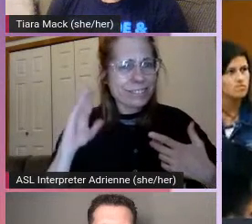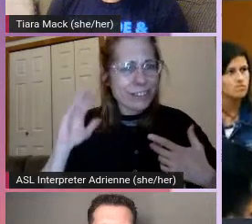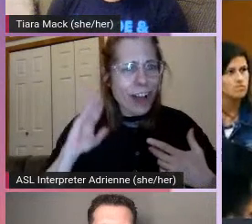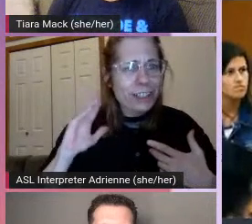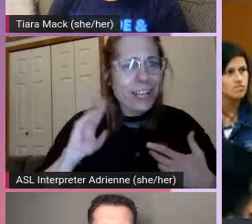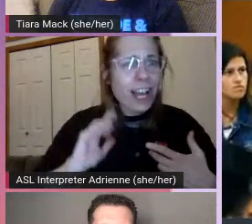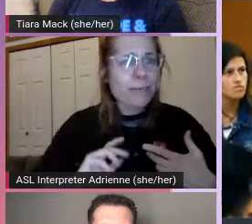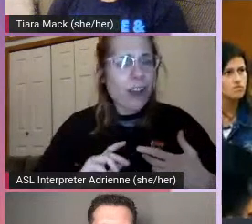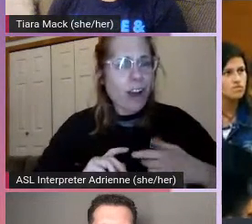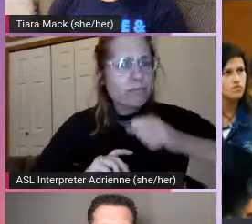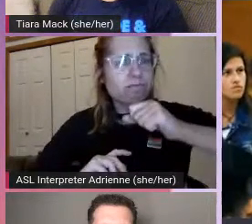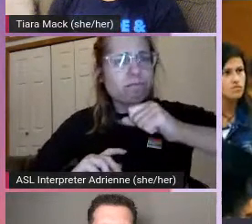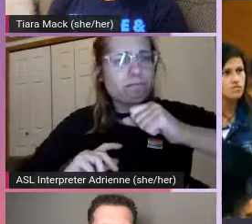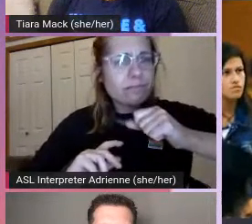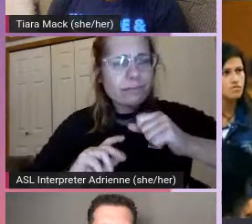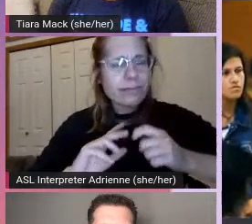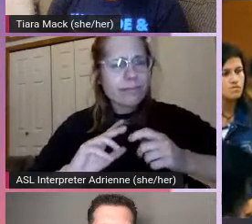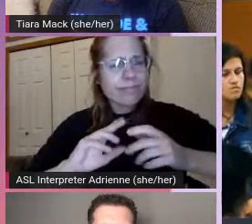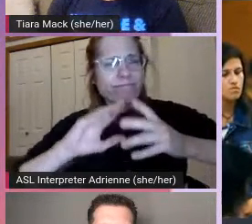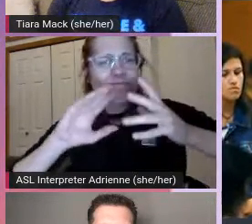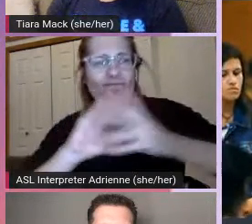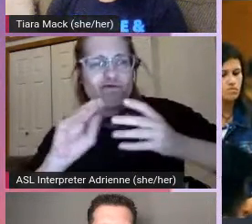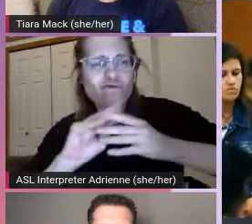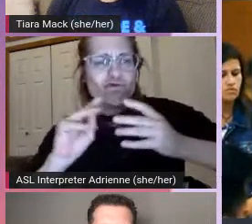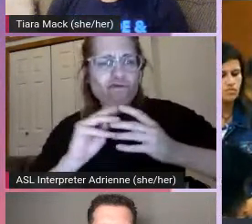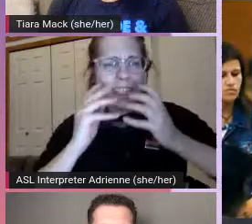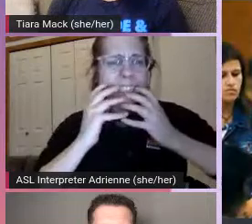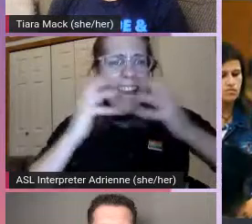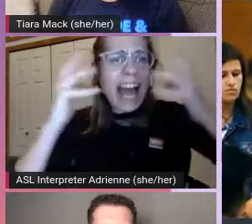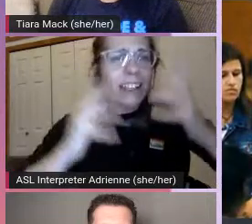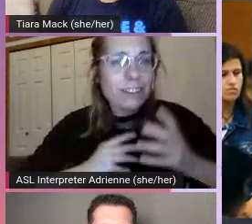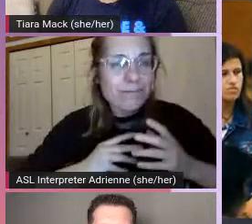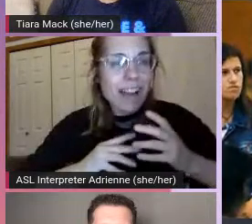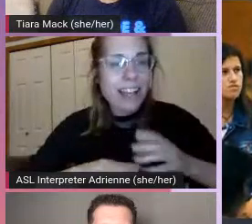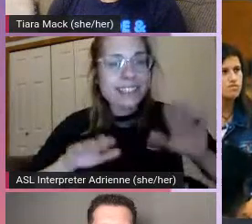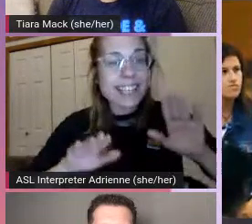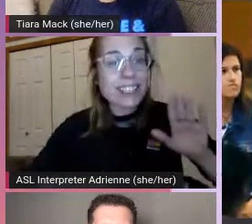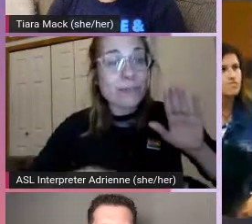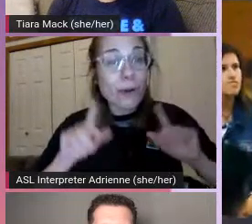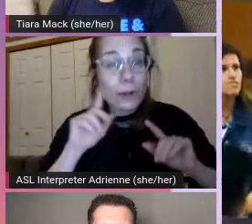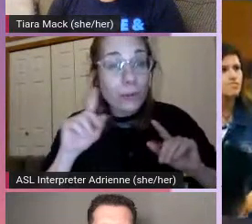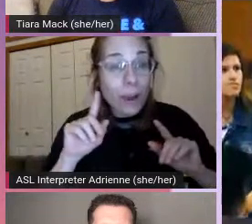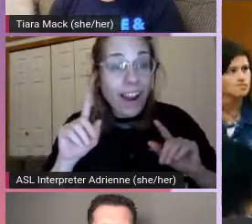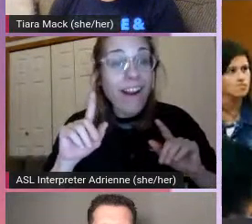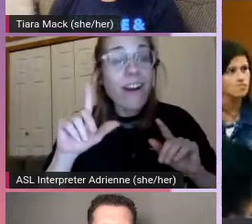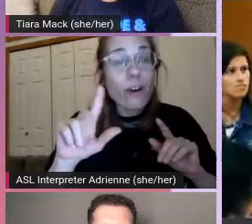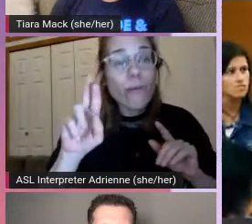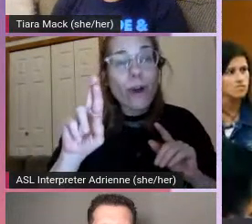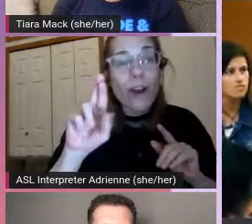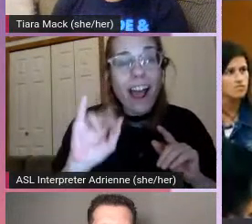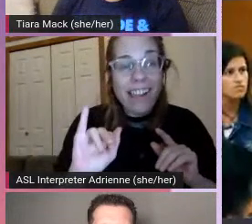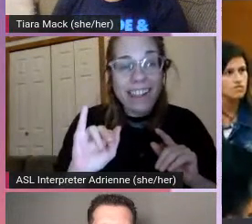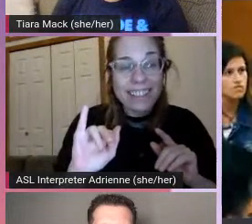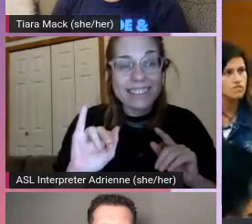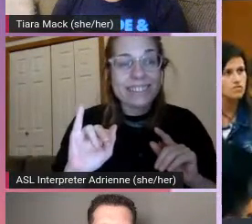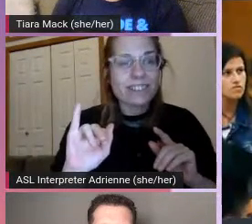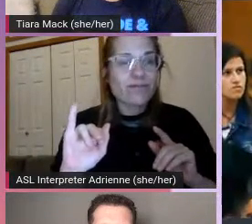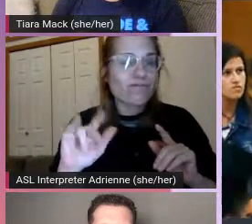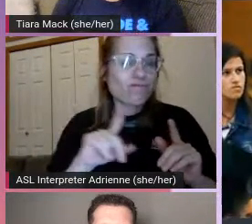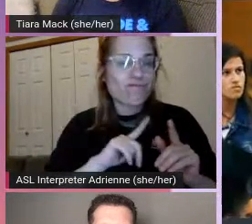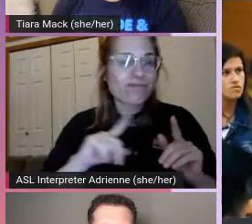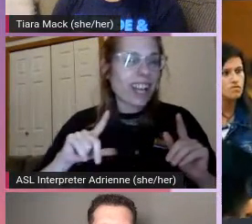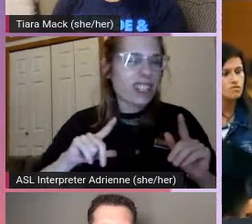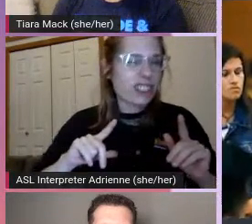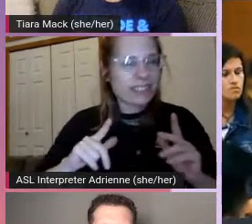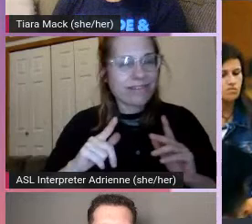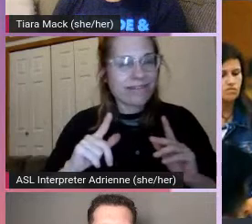Island State House. So I grew up in the conservative Christian South, and I didn't see or hear